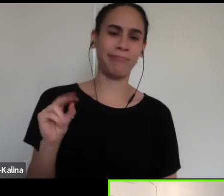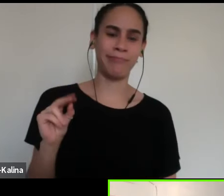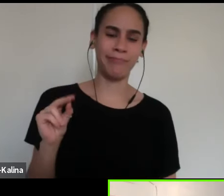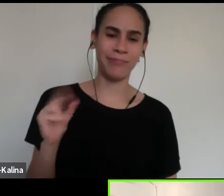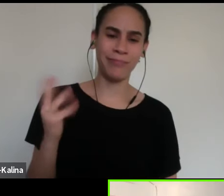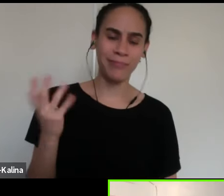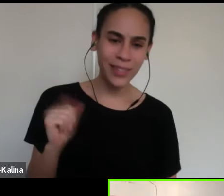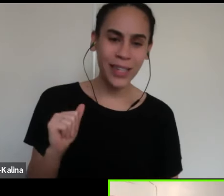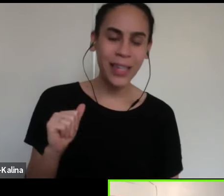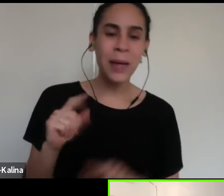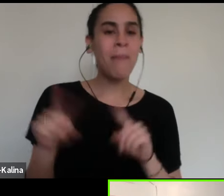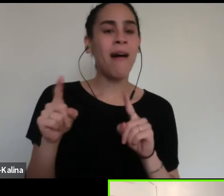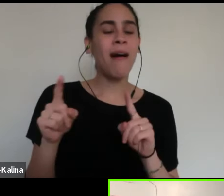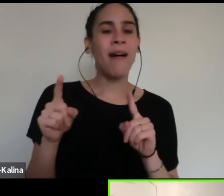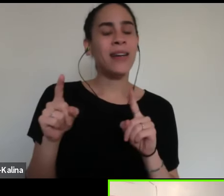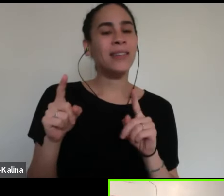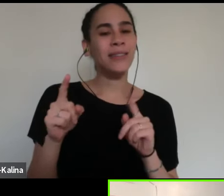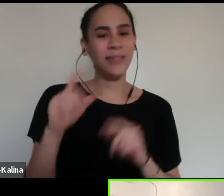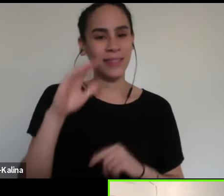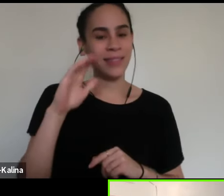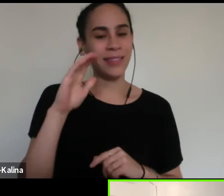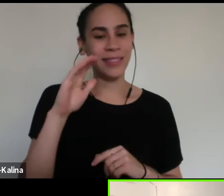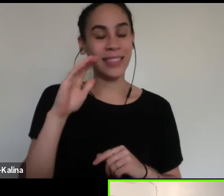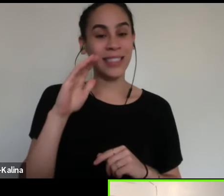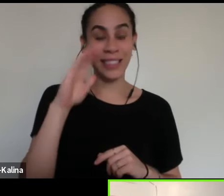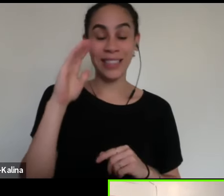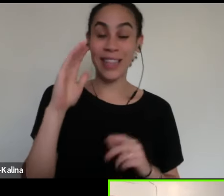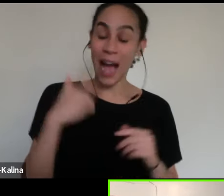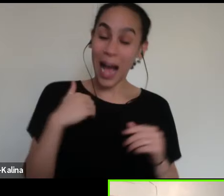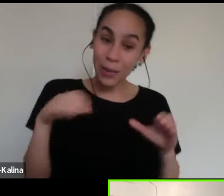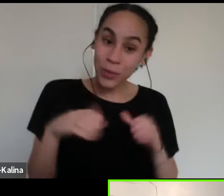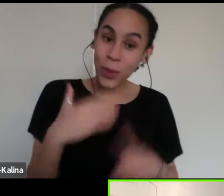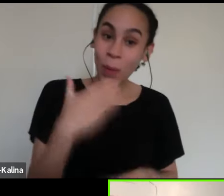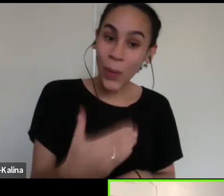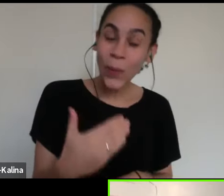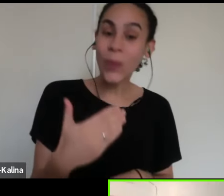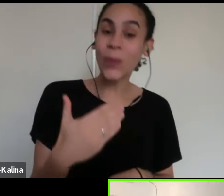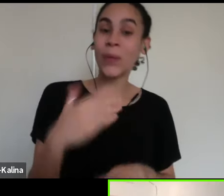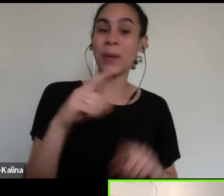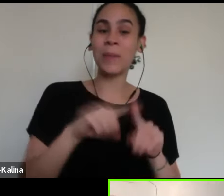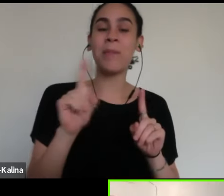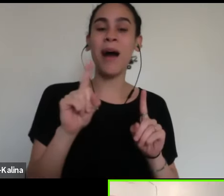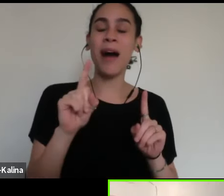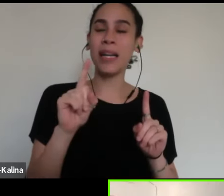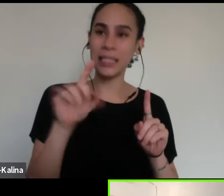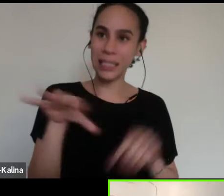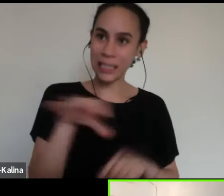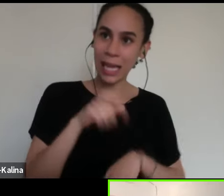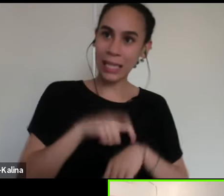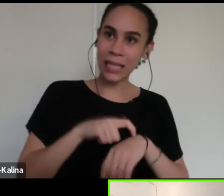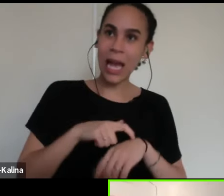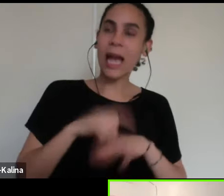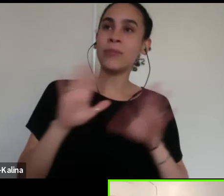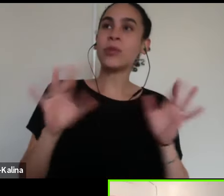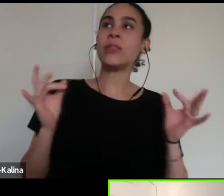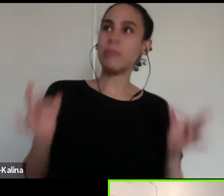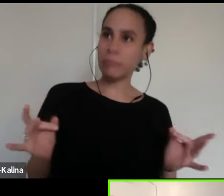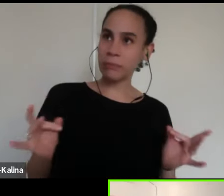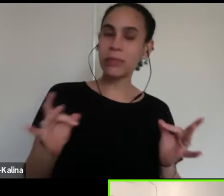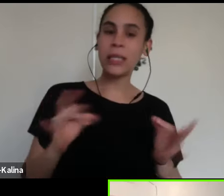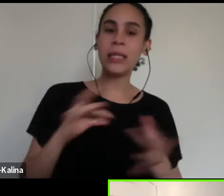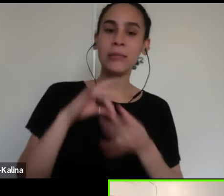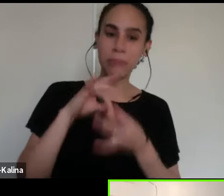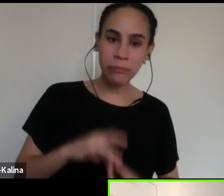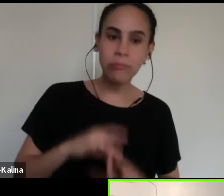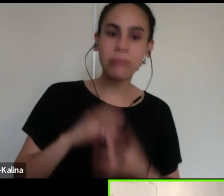So doing okay, but it's taking a second to be honest, to unclench and to be present. And I have